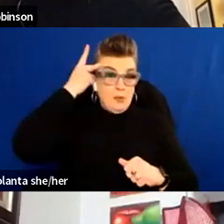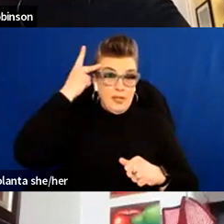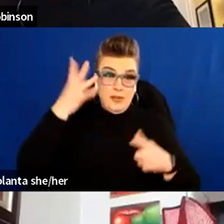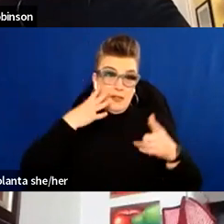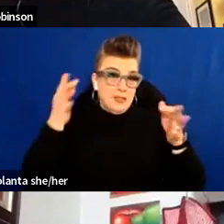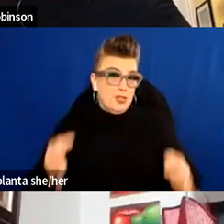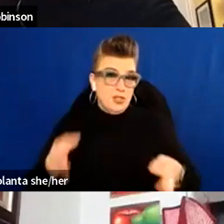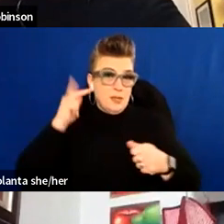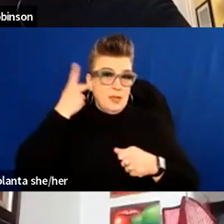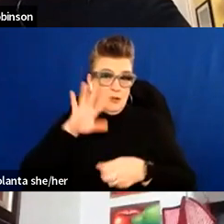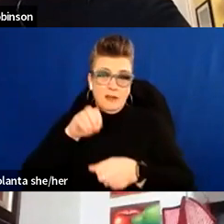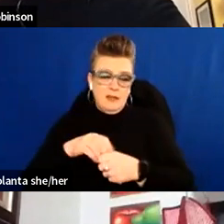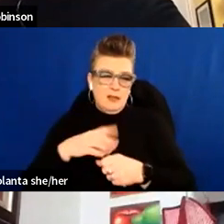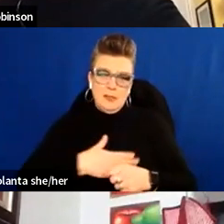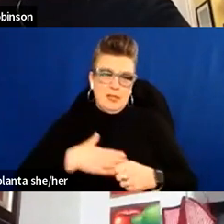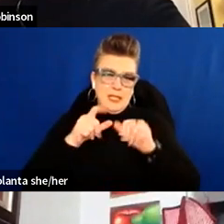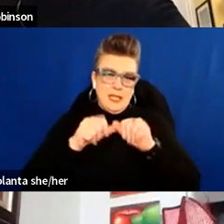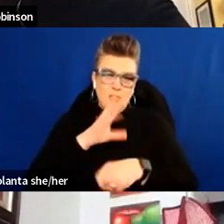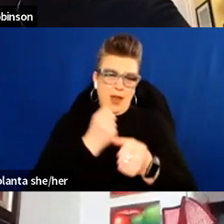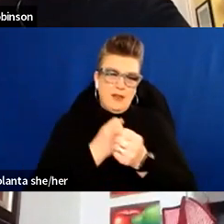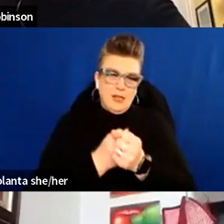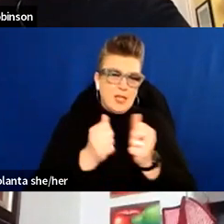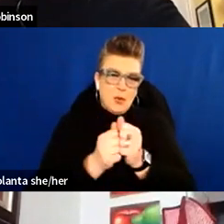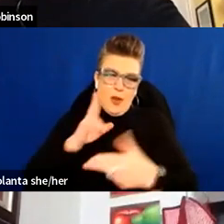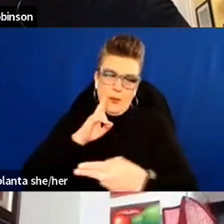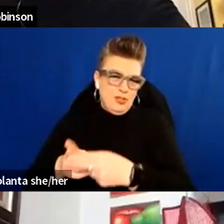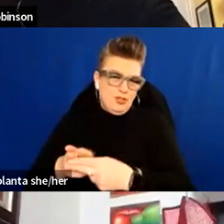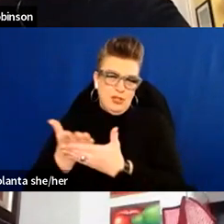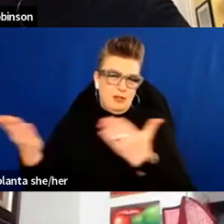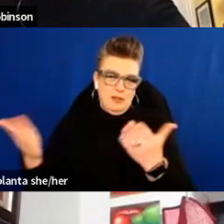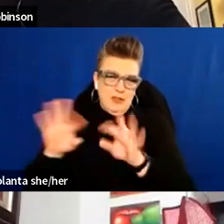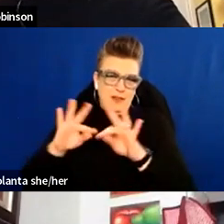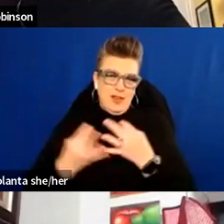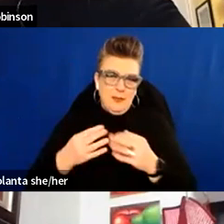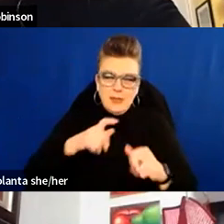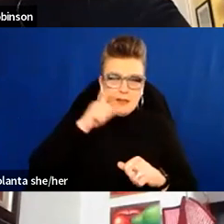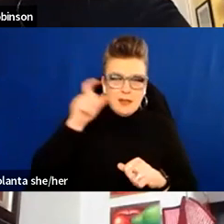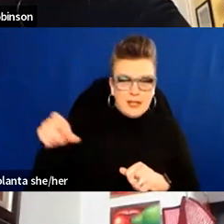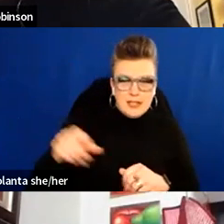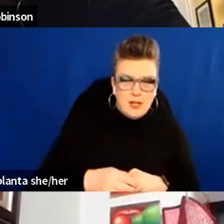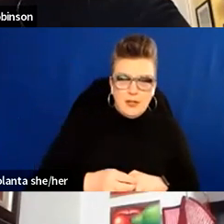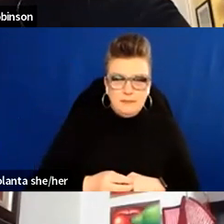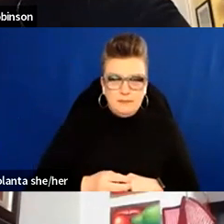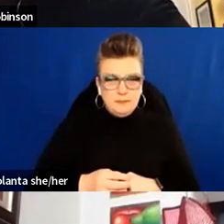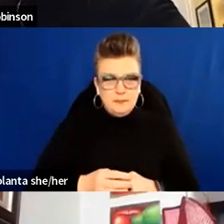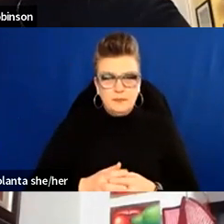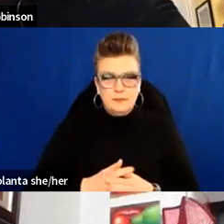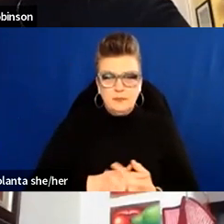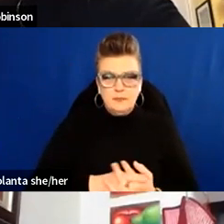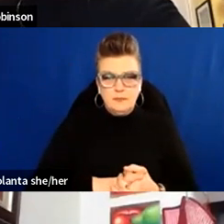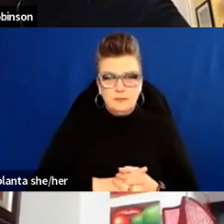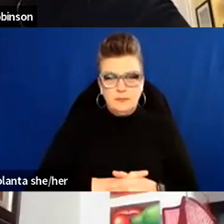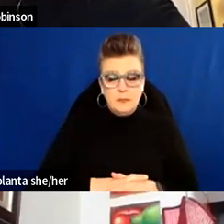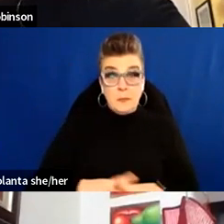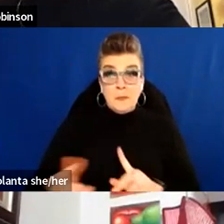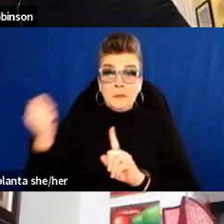um continue your advocacy without that kind of unnecessary um add-on um but back to